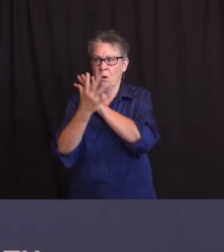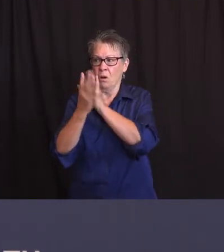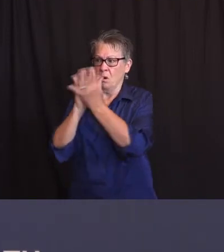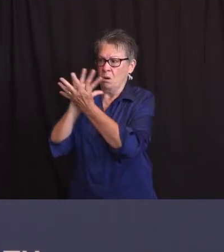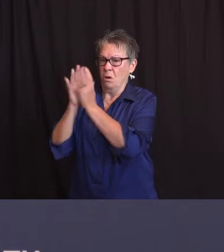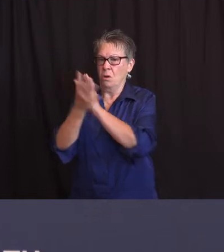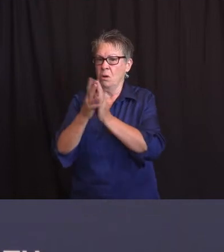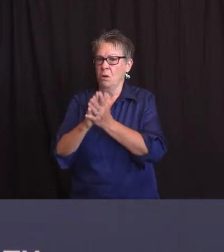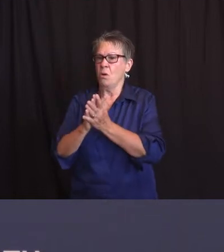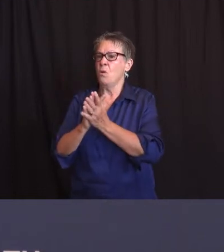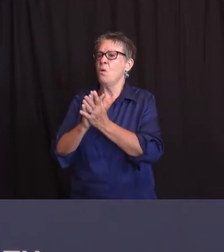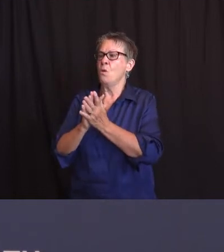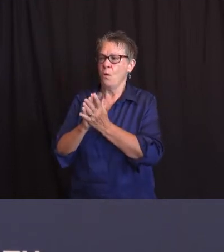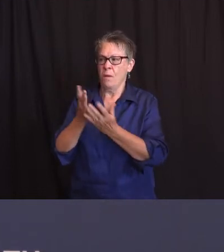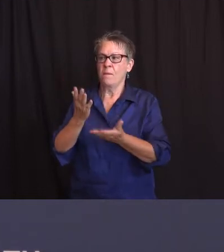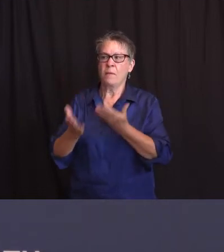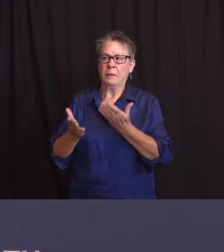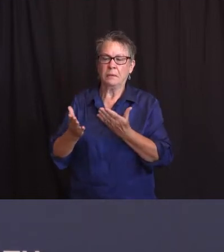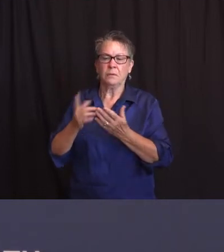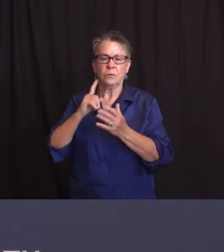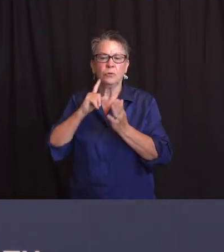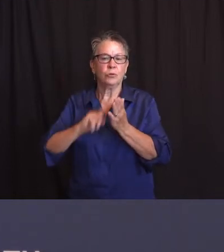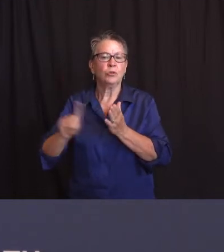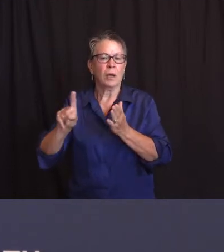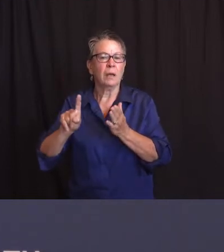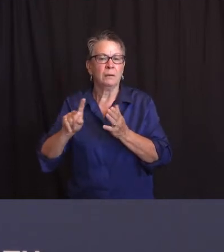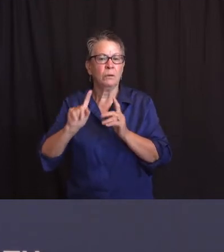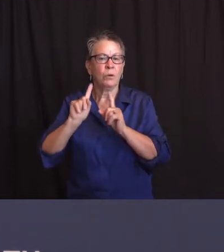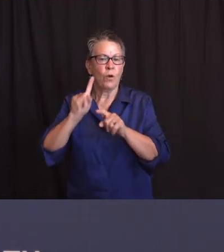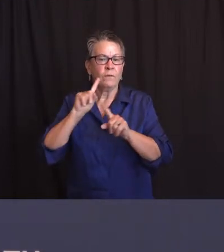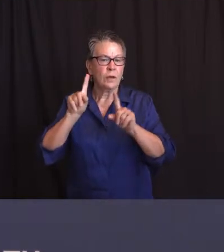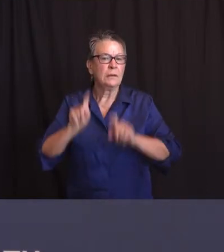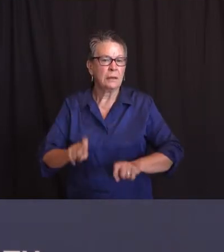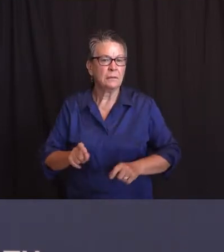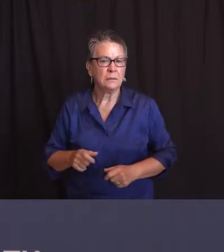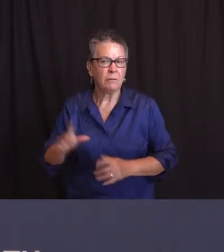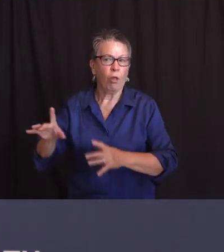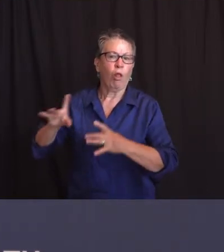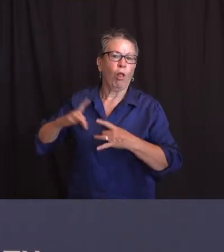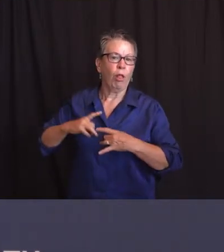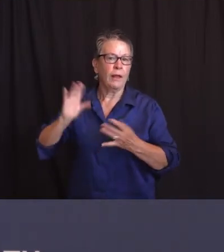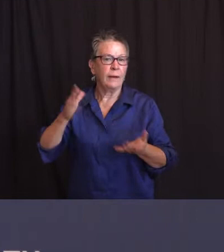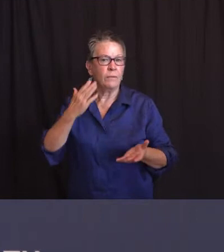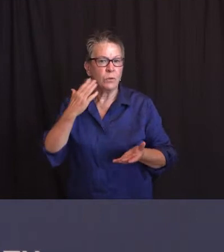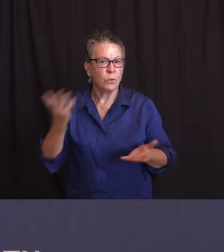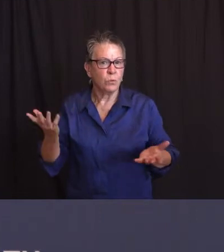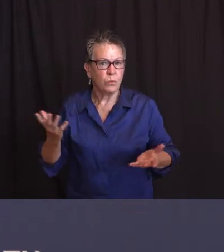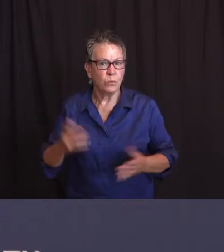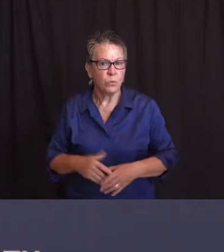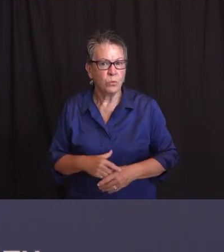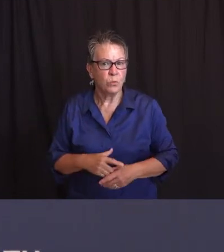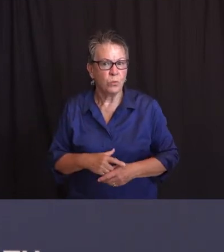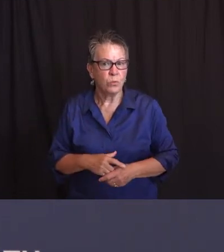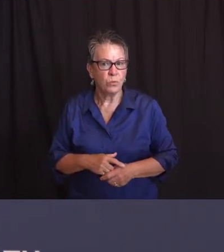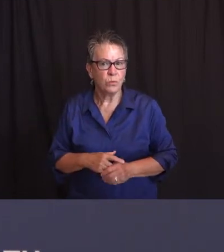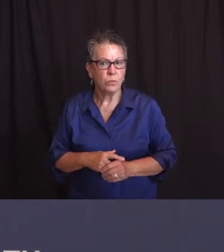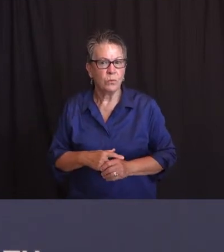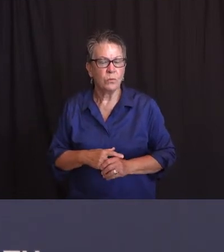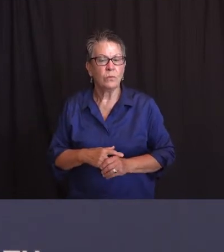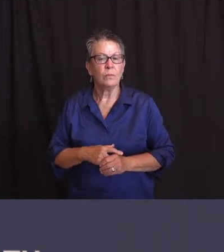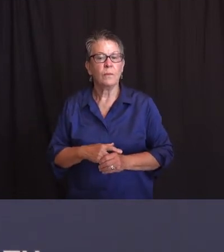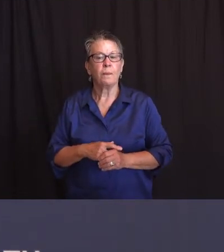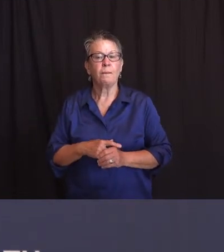vaccinated. And in fact, when you look at the Yankees a couple of months ago, the White House, I believe, last